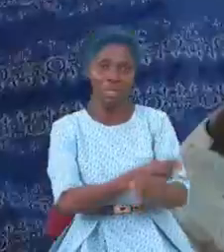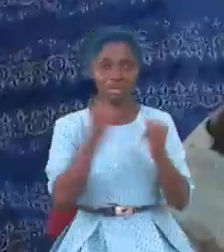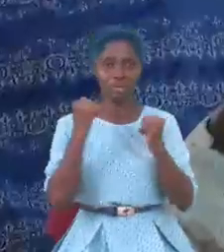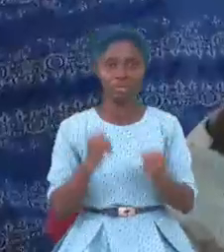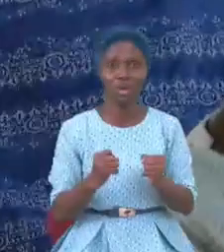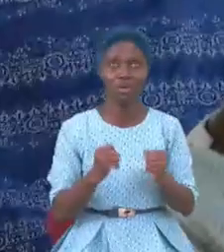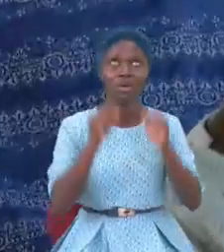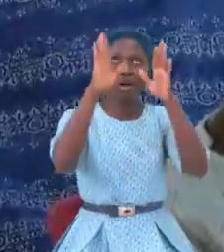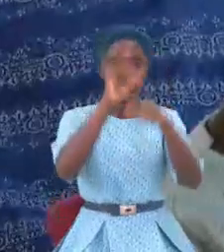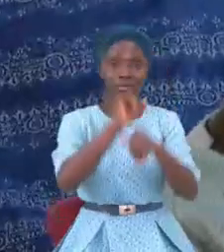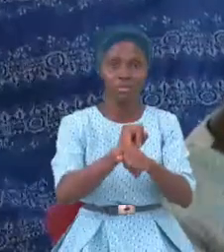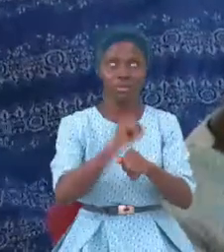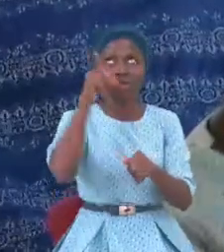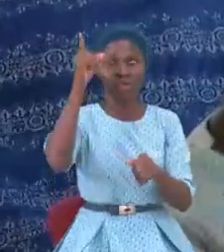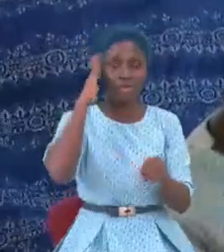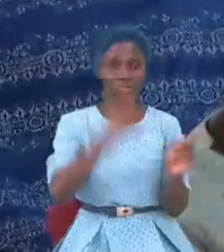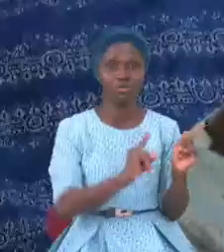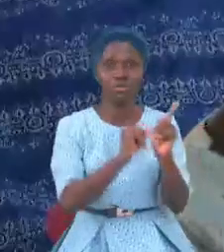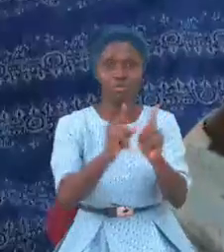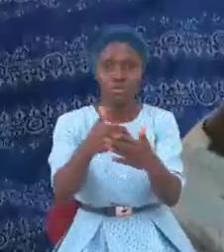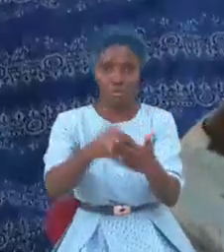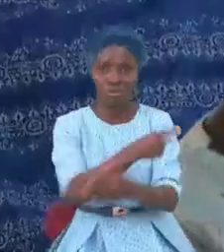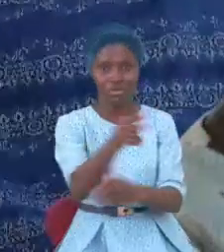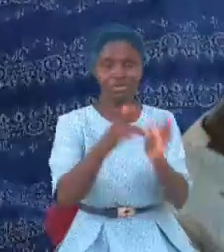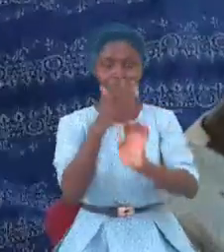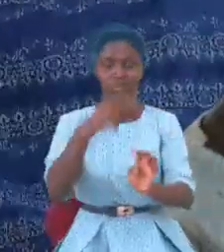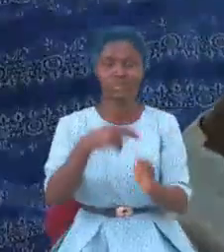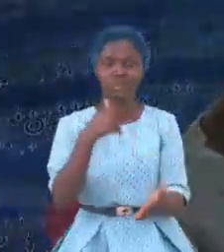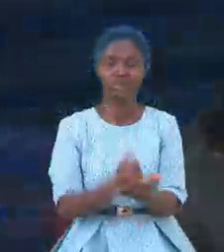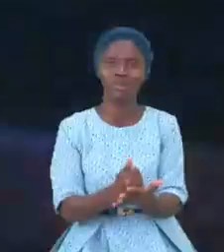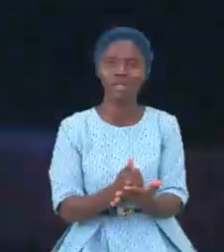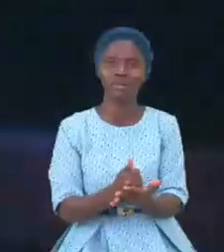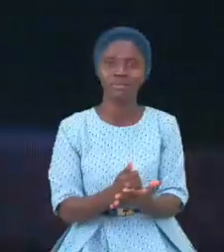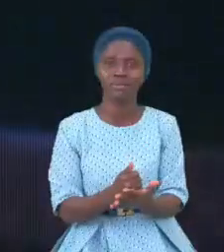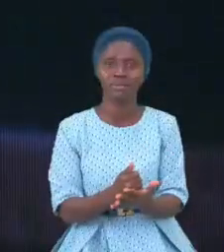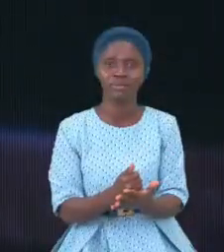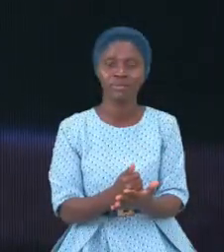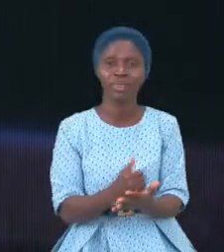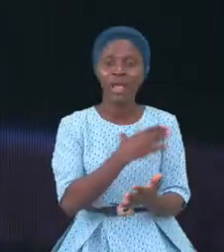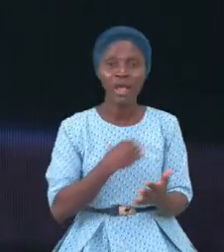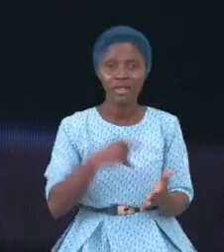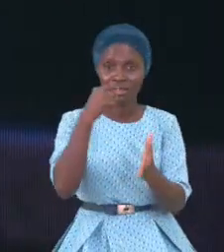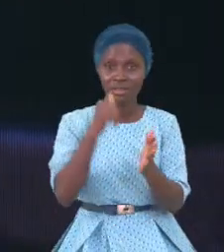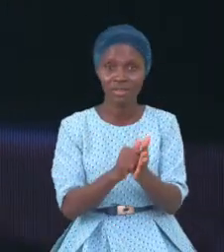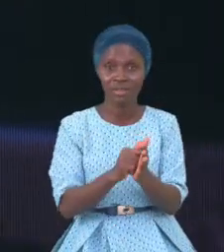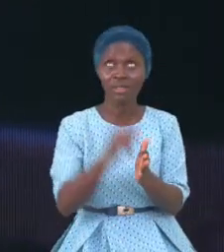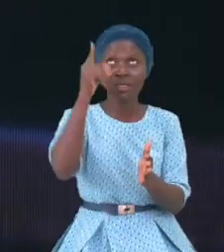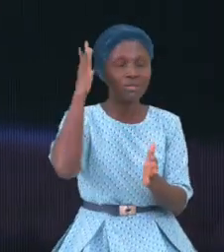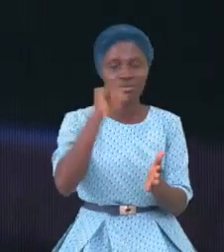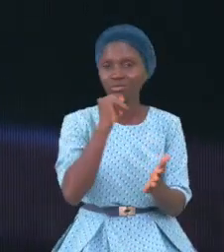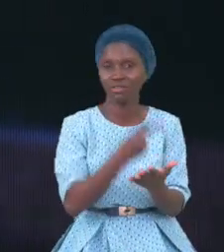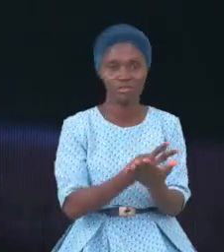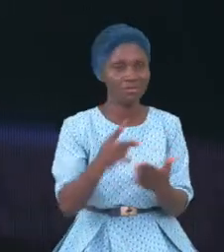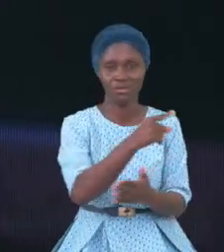you in Jesus' name. And he said, he will not fail you. Amen. Neither forsake